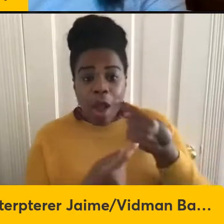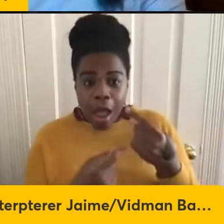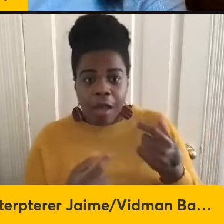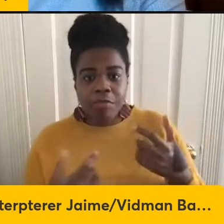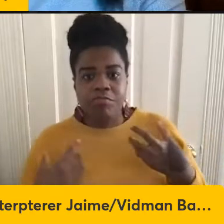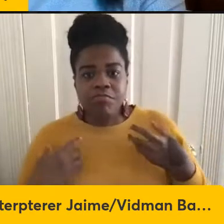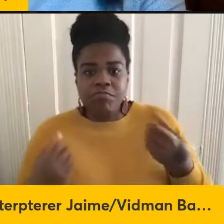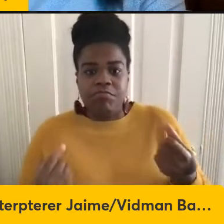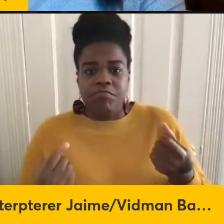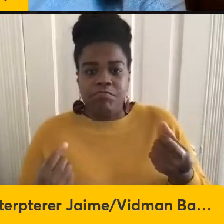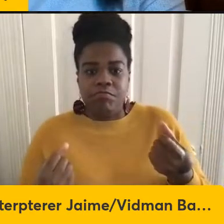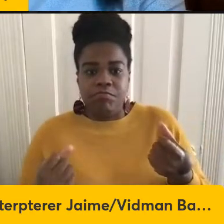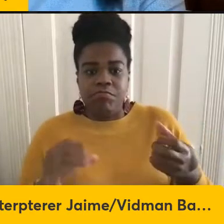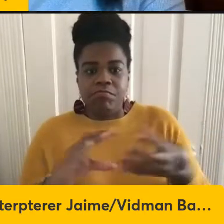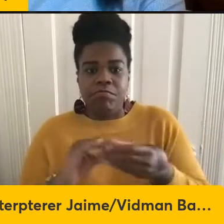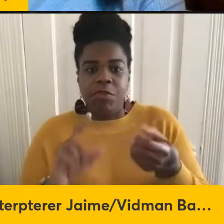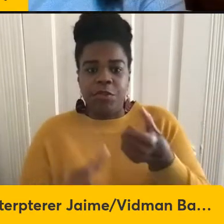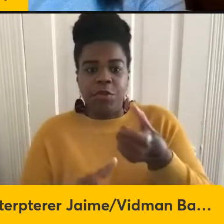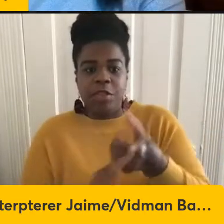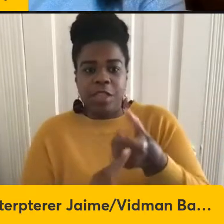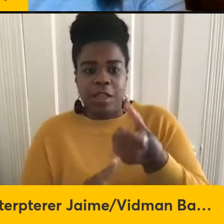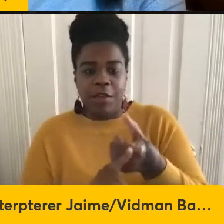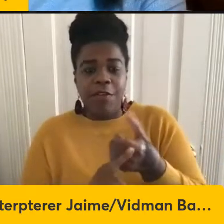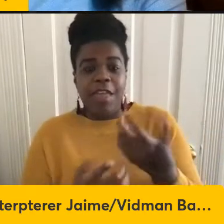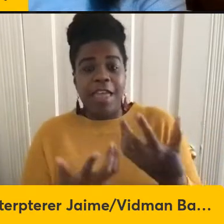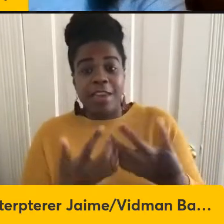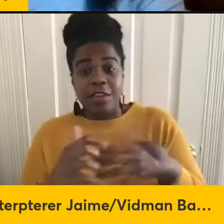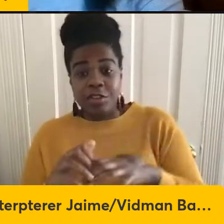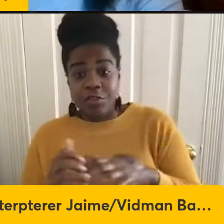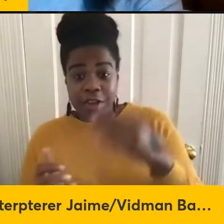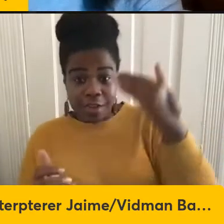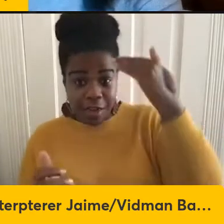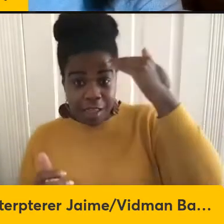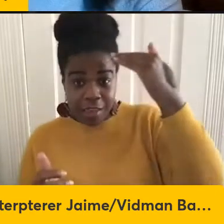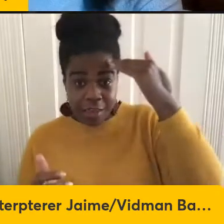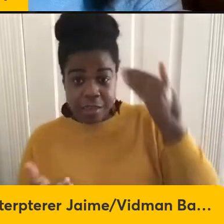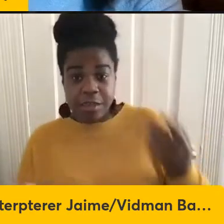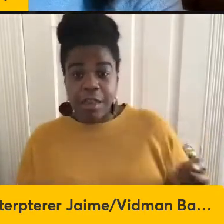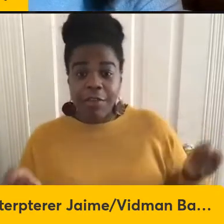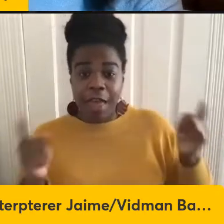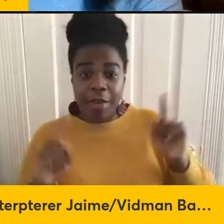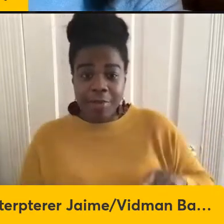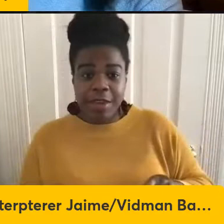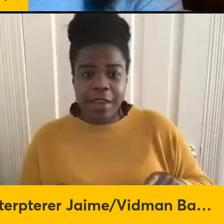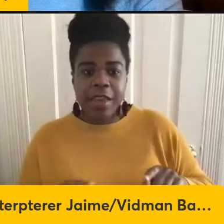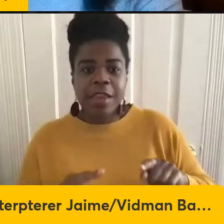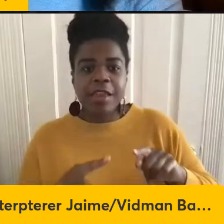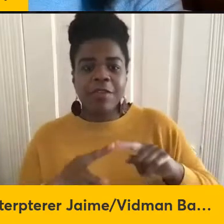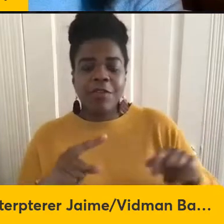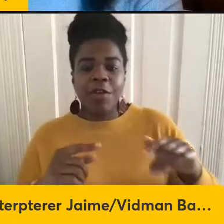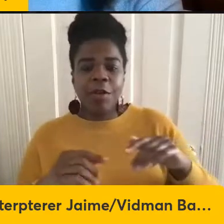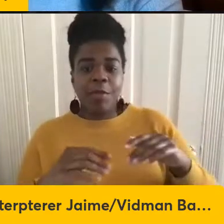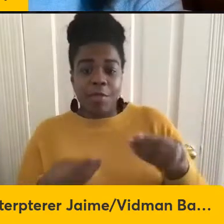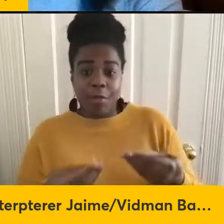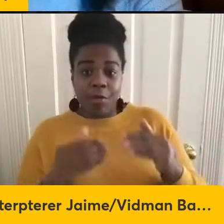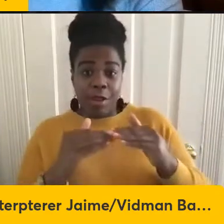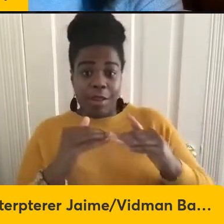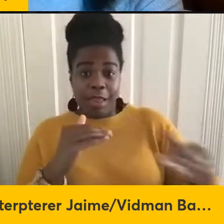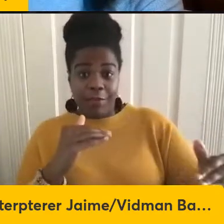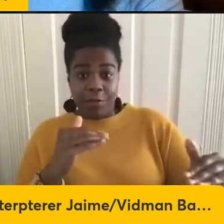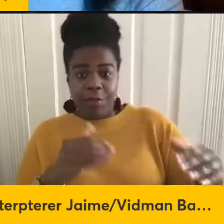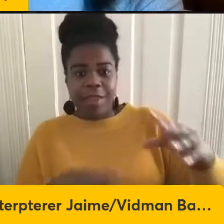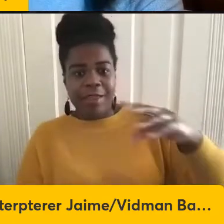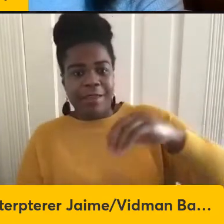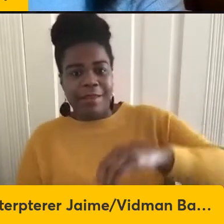oneself and integrating knowledge of what's happening on the ground level and integrating that into the understanding